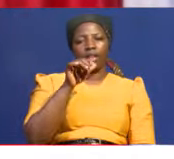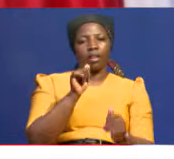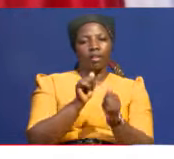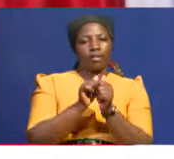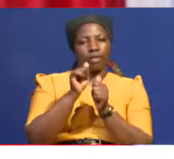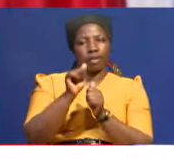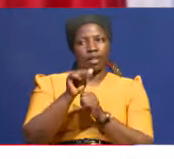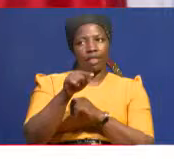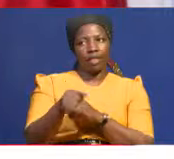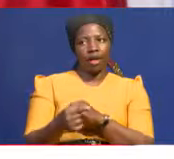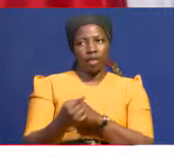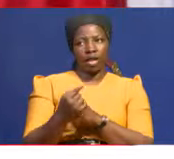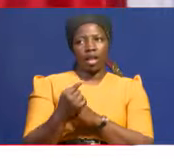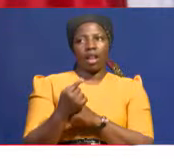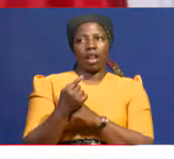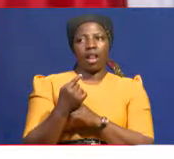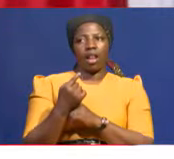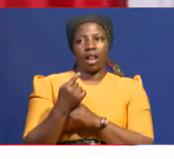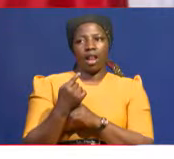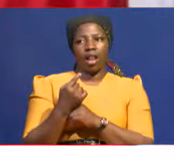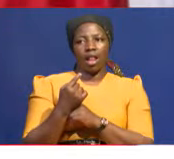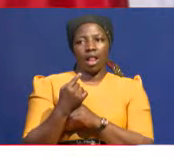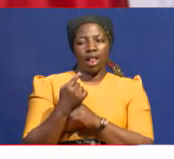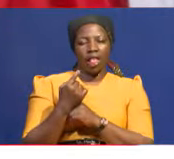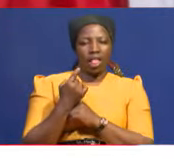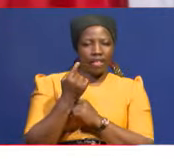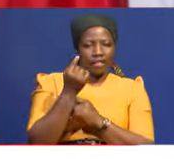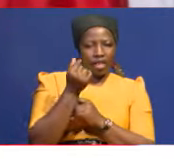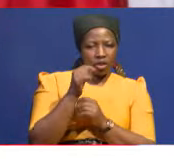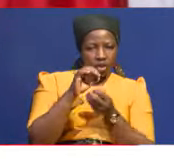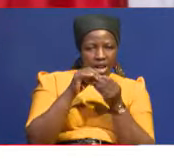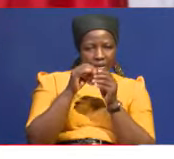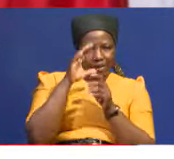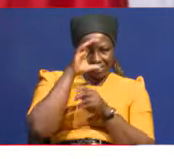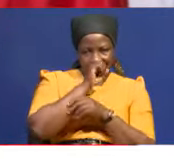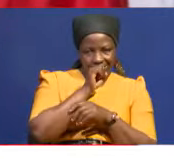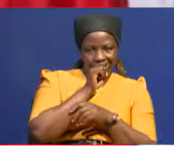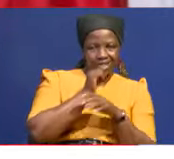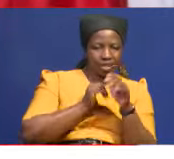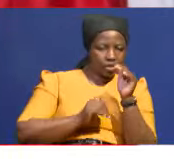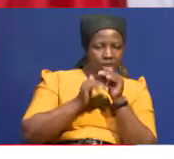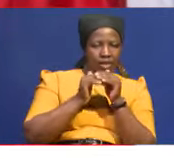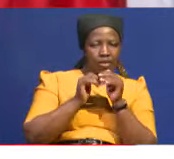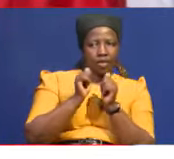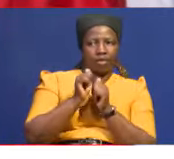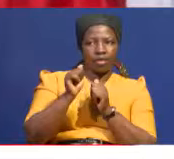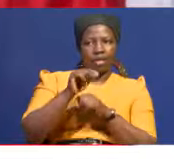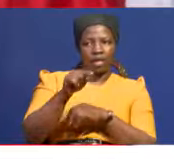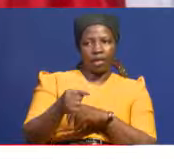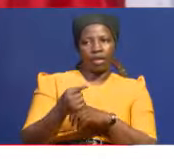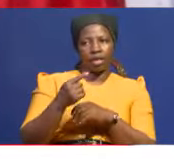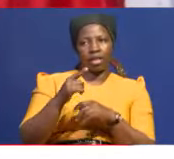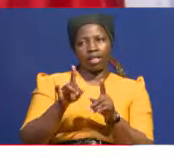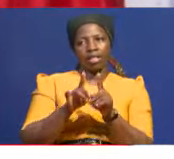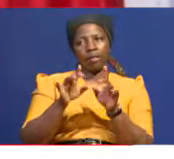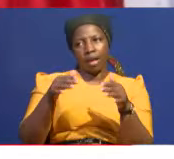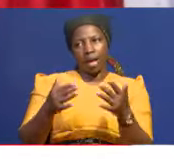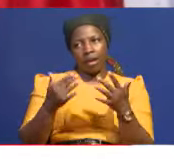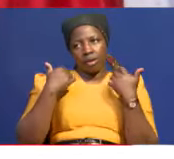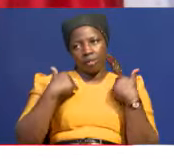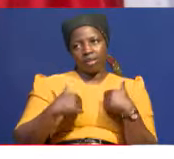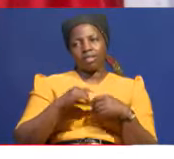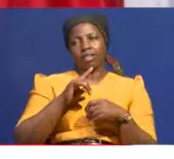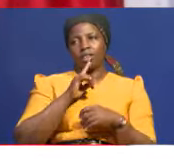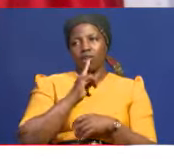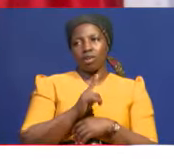15,000 short of a few numbers. As I instructed, our intention is that